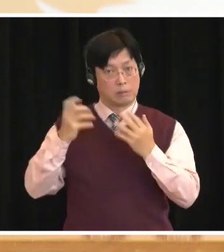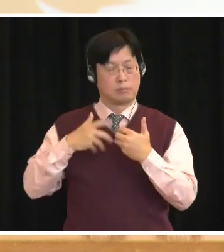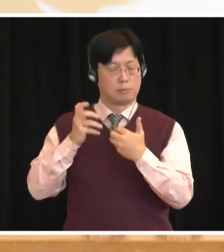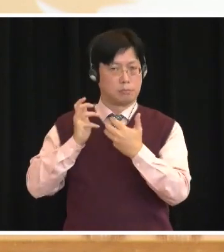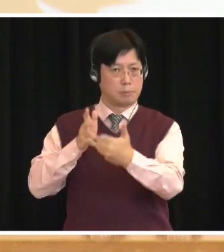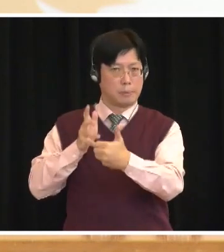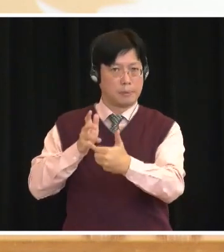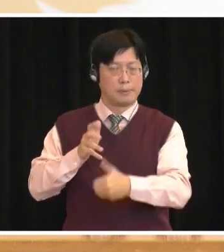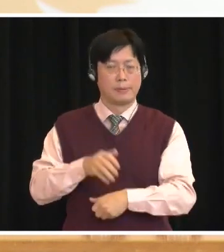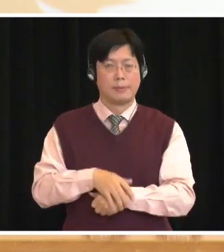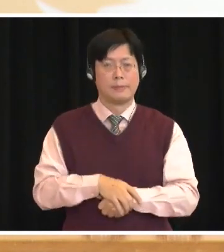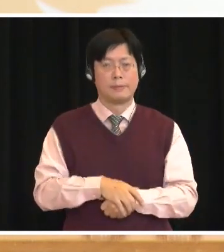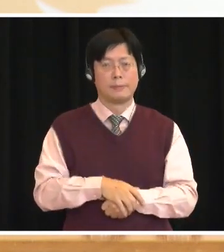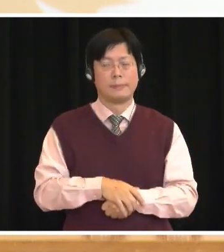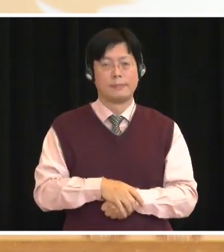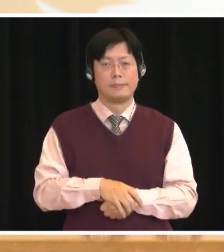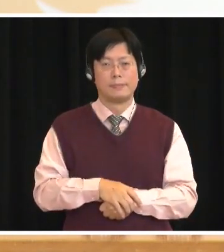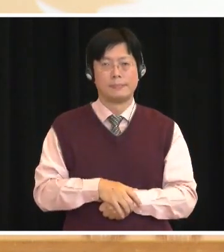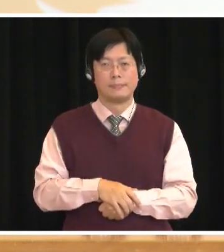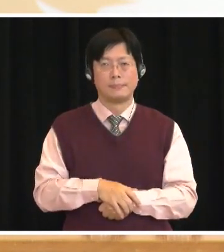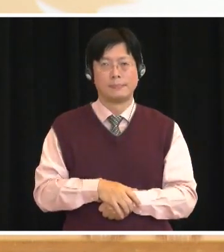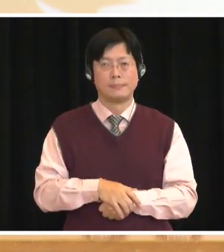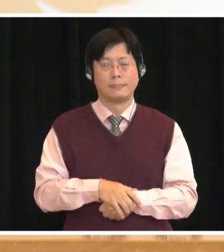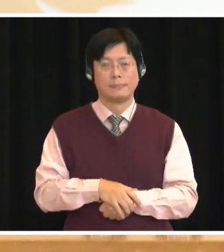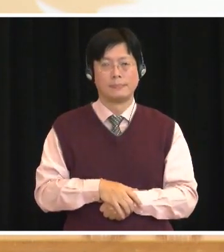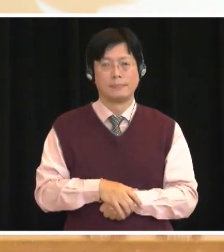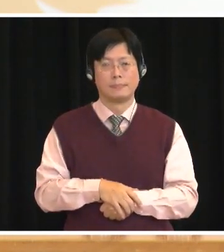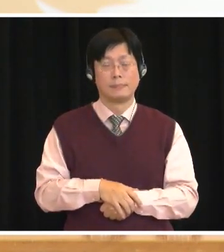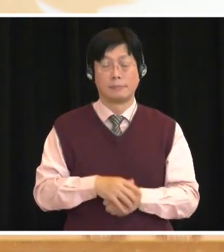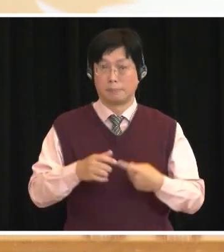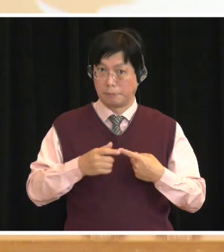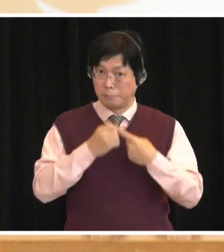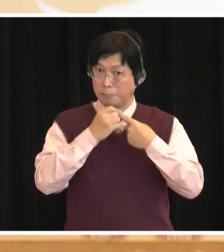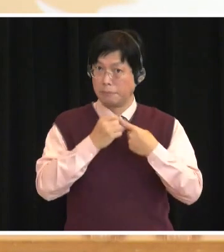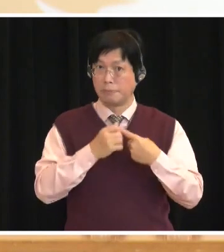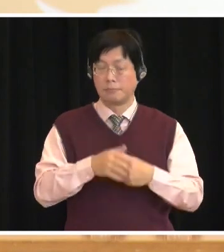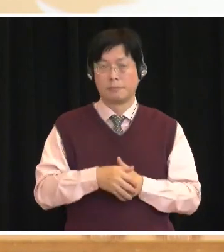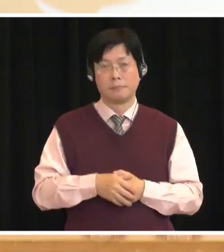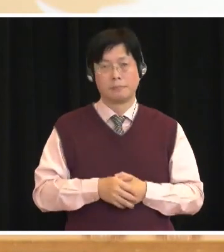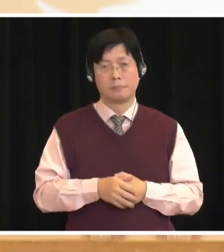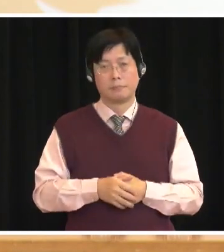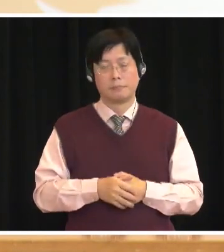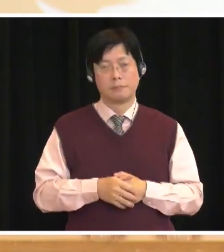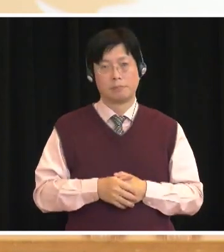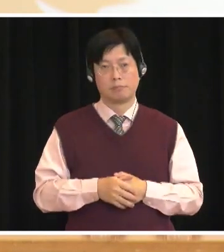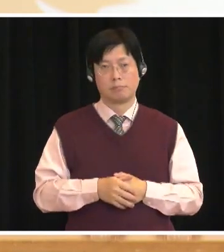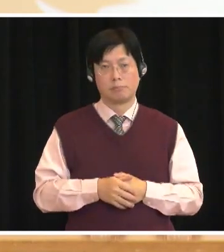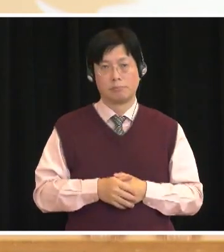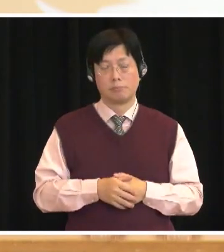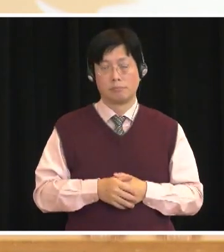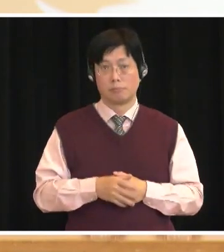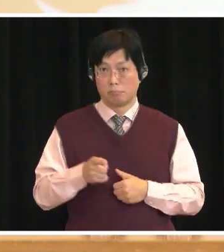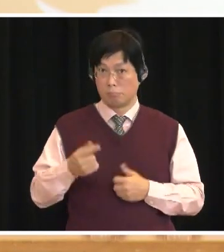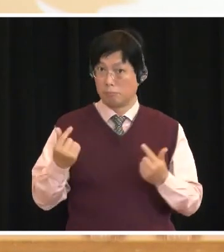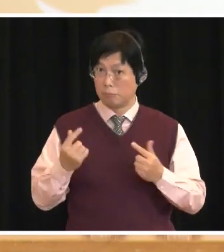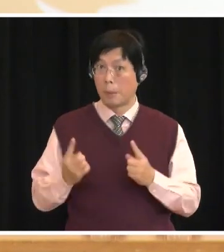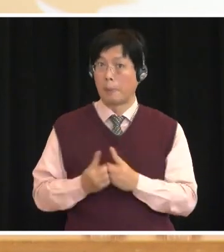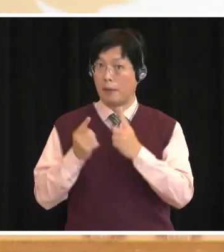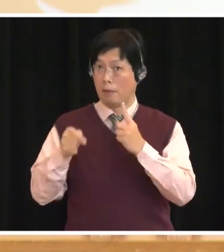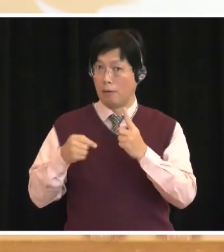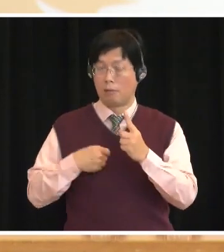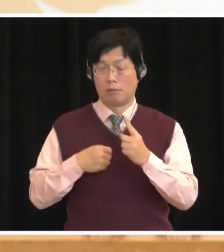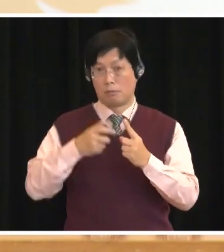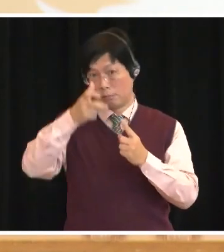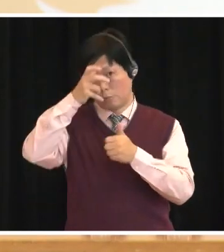is a lawyer present at that interrogation by the police?